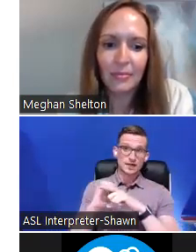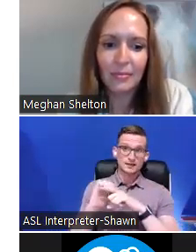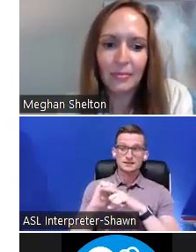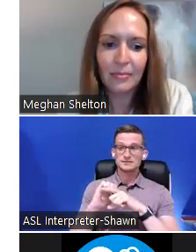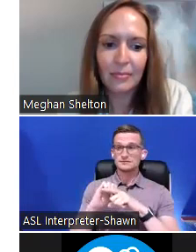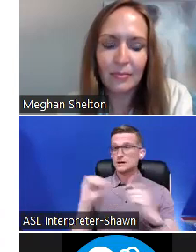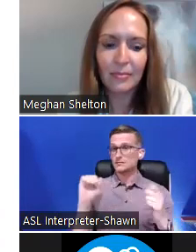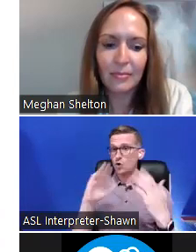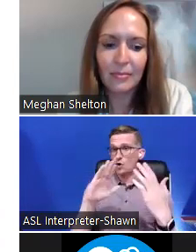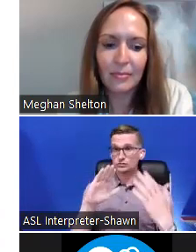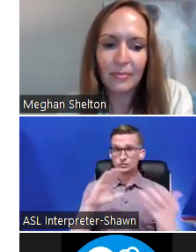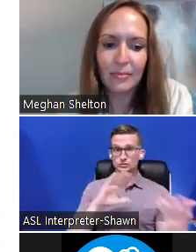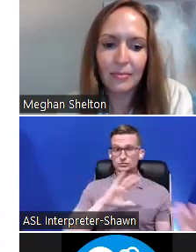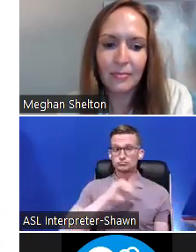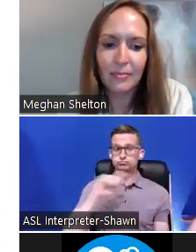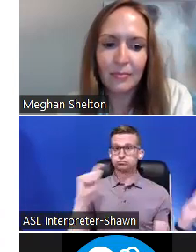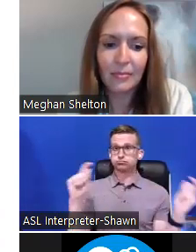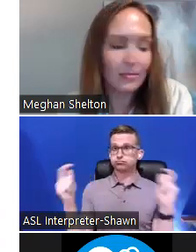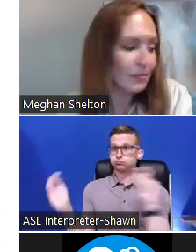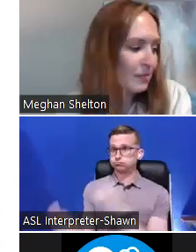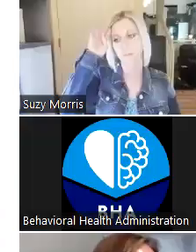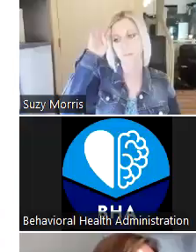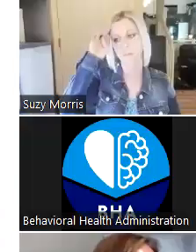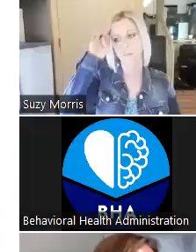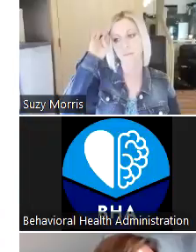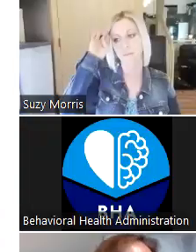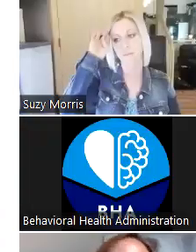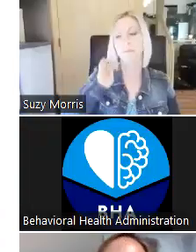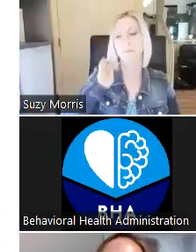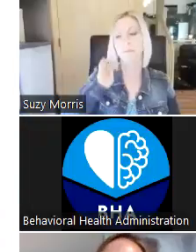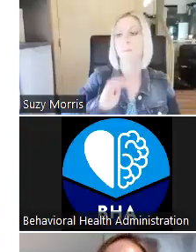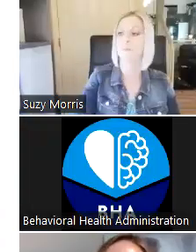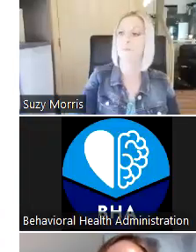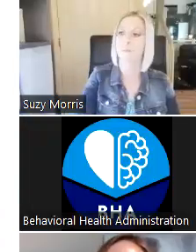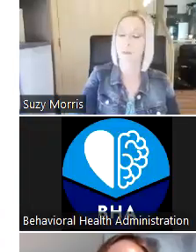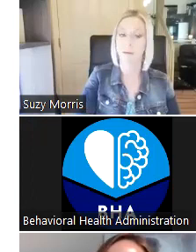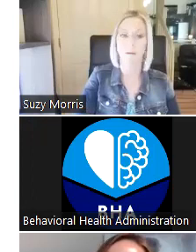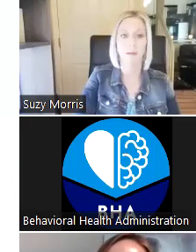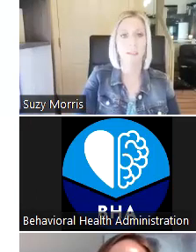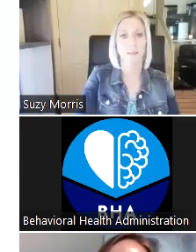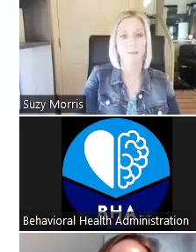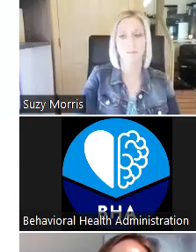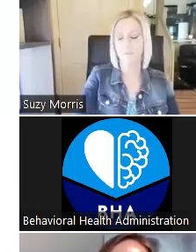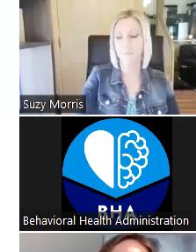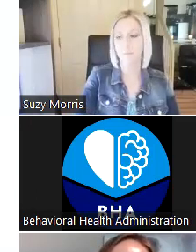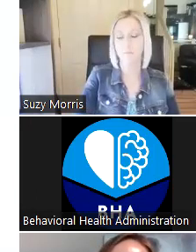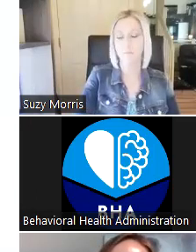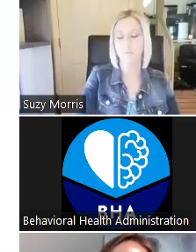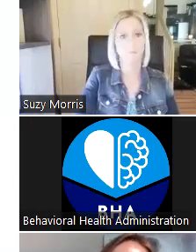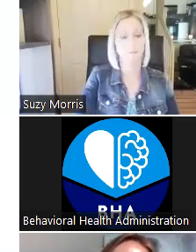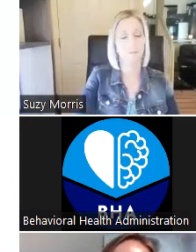approach to move all of the required trainings into a centralized location.